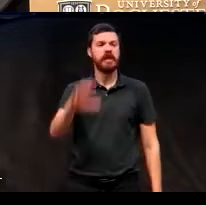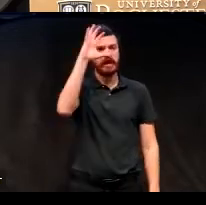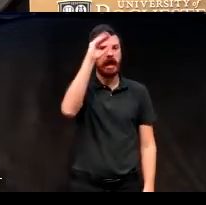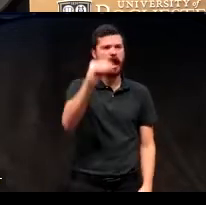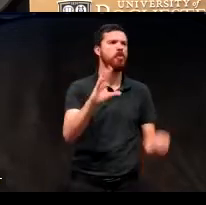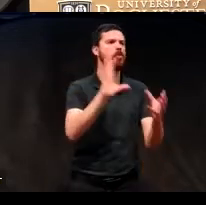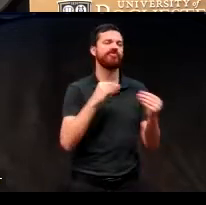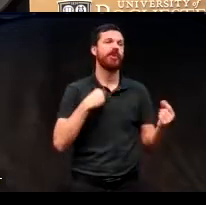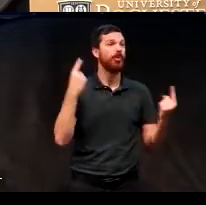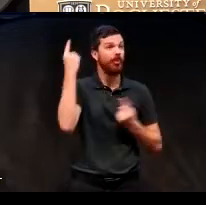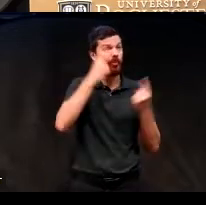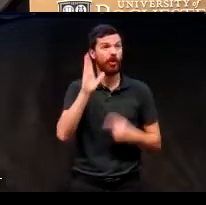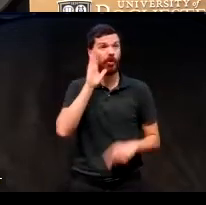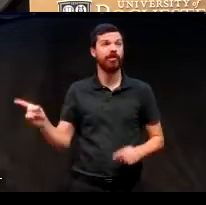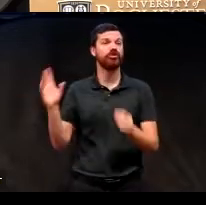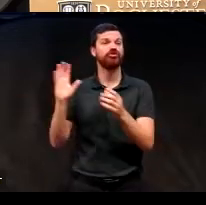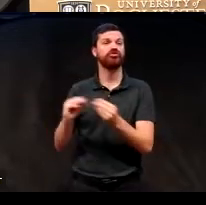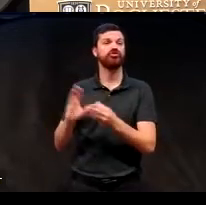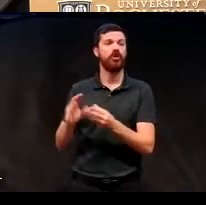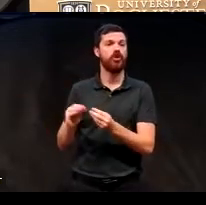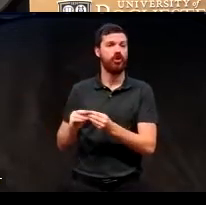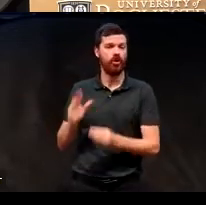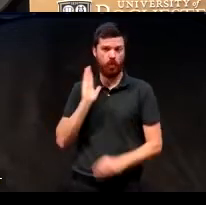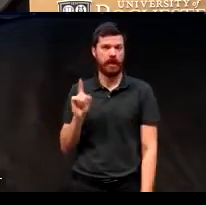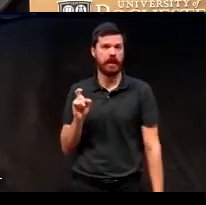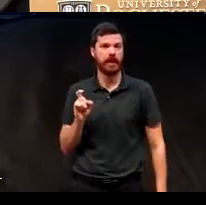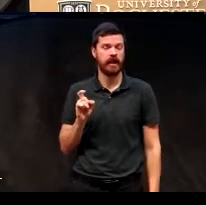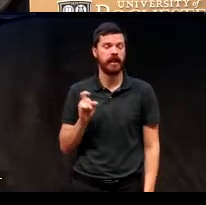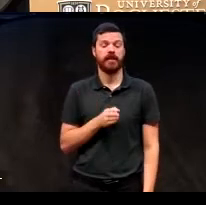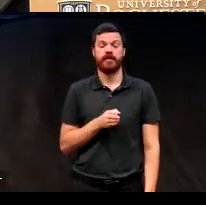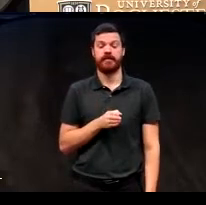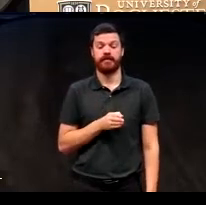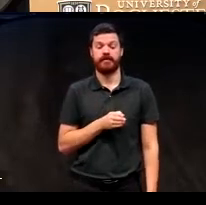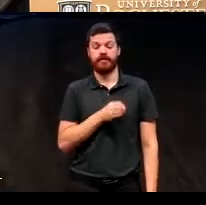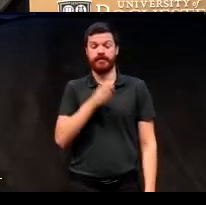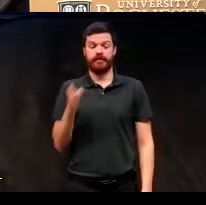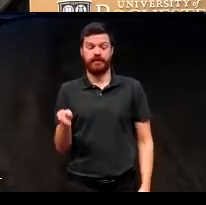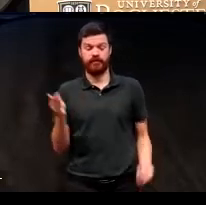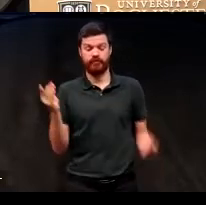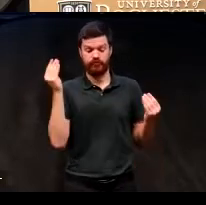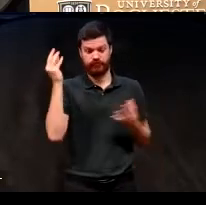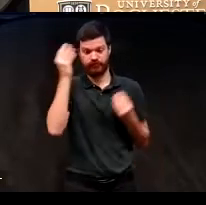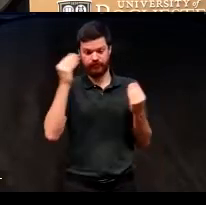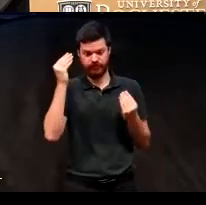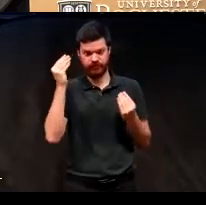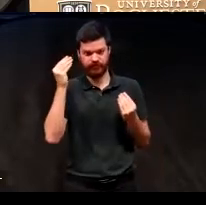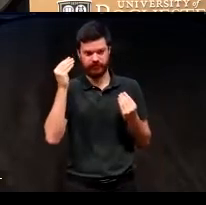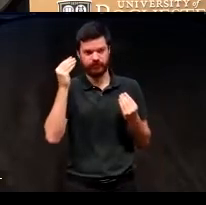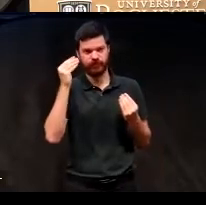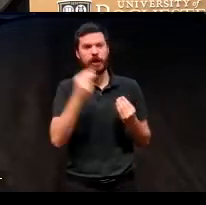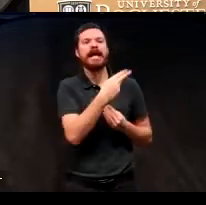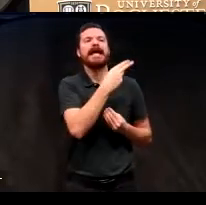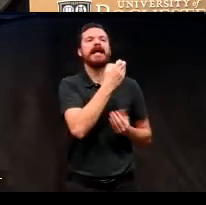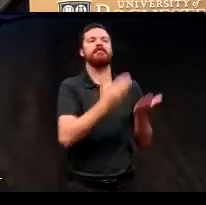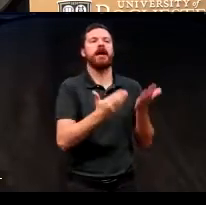I wonder if she's ever going to talk. And she's saying in her mind, she's thinking, oh, he must